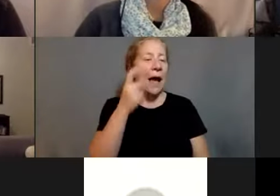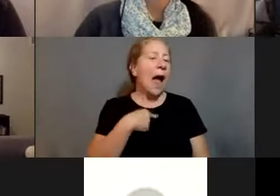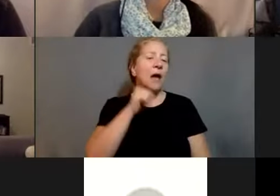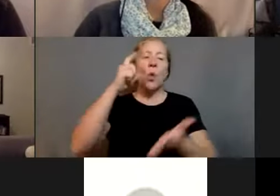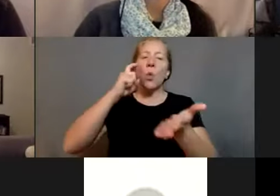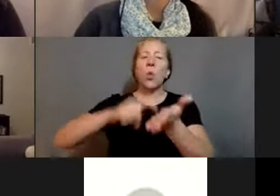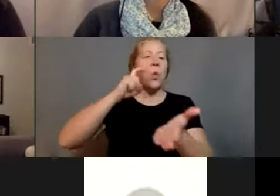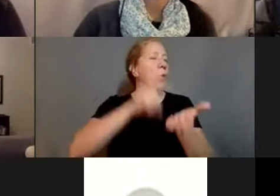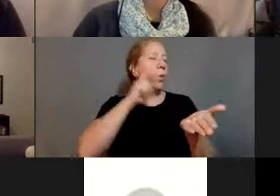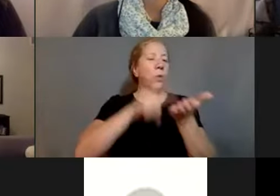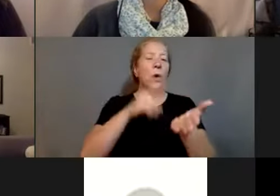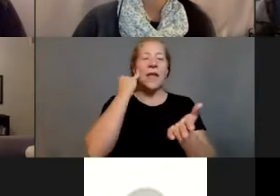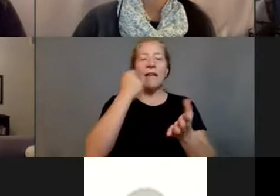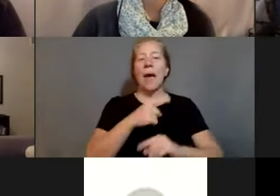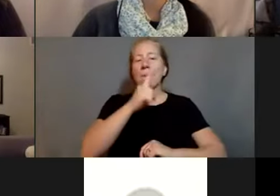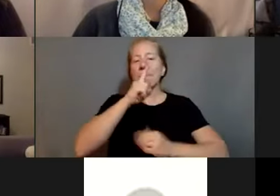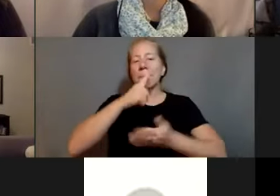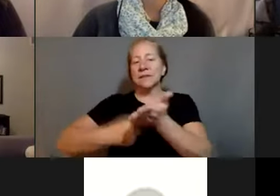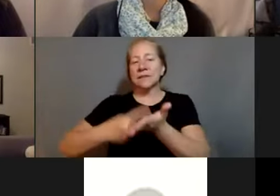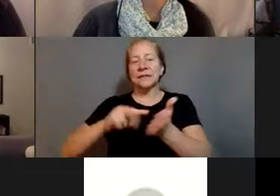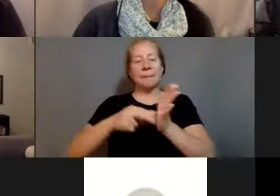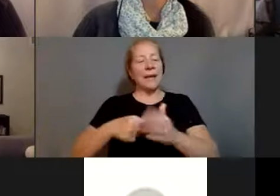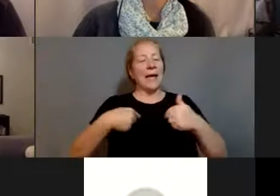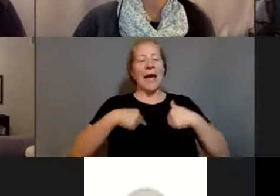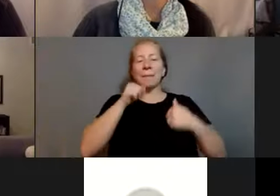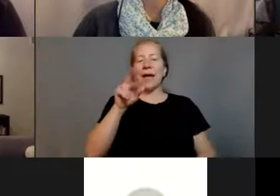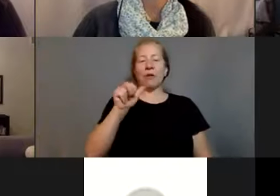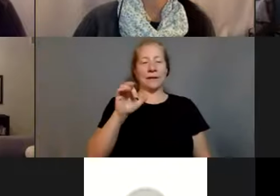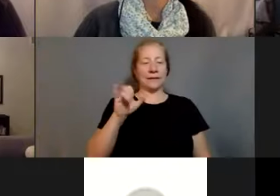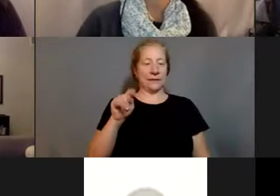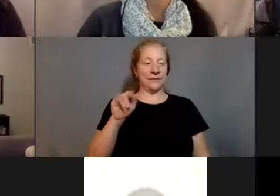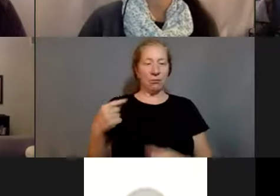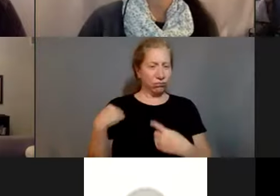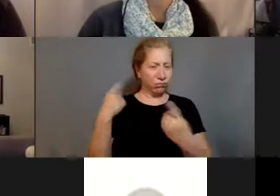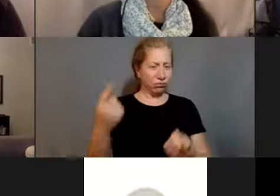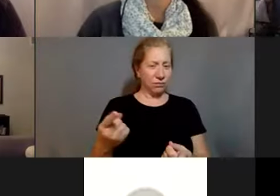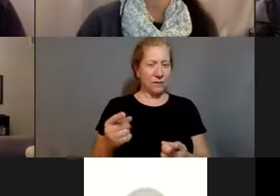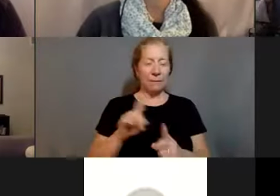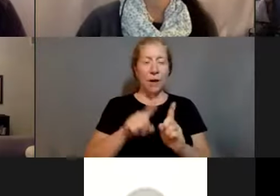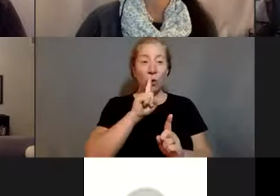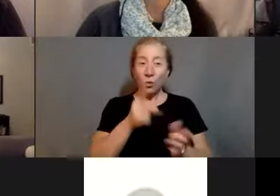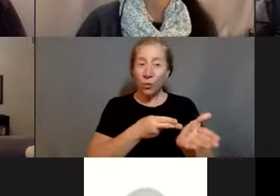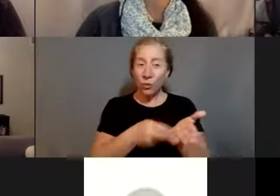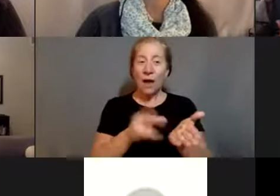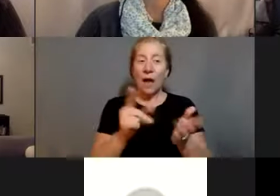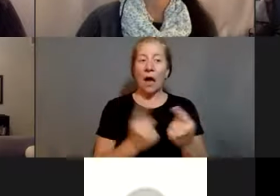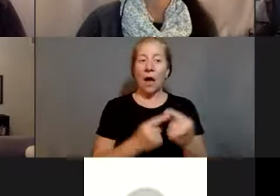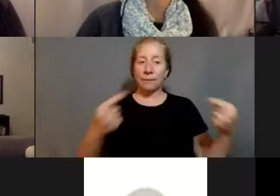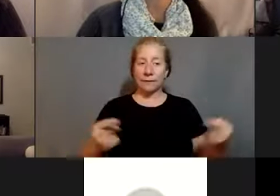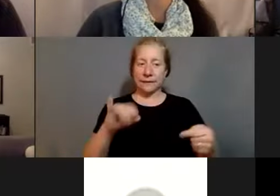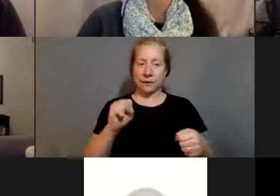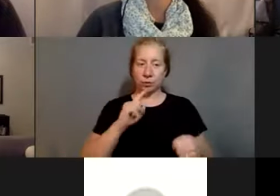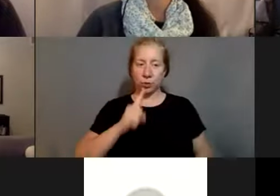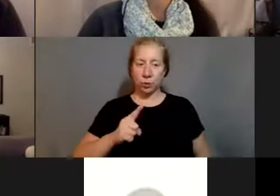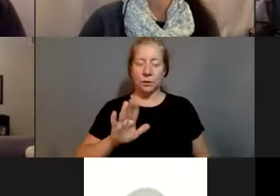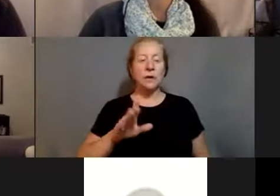oh, if I don't talk about color, then I'm not racist. But it's the opposite. Each